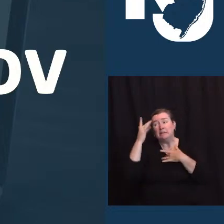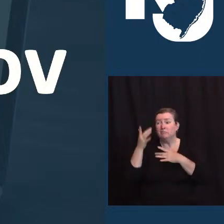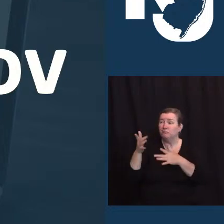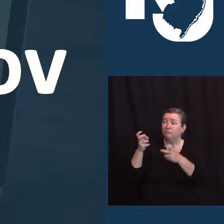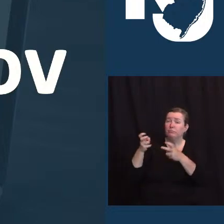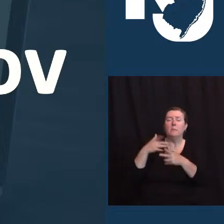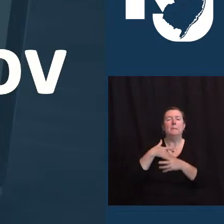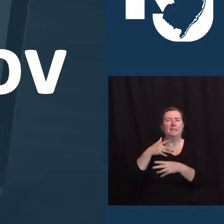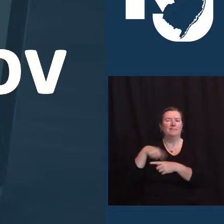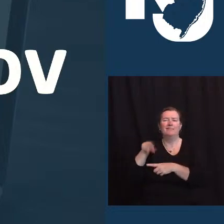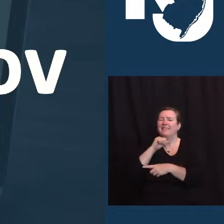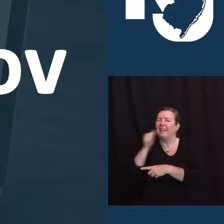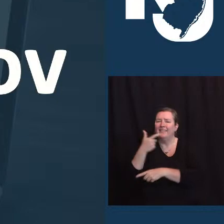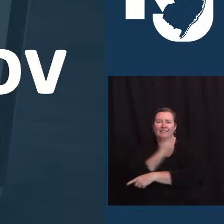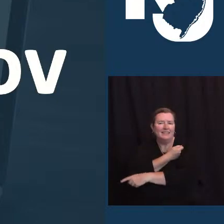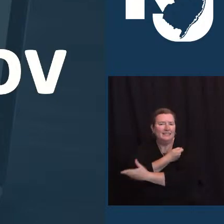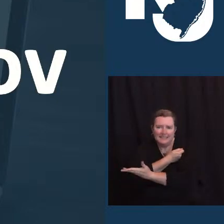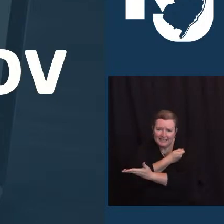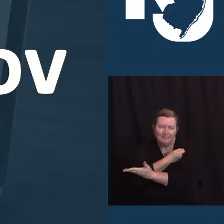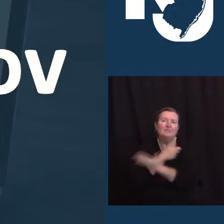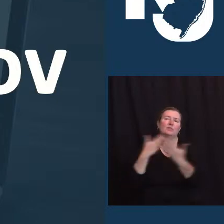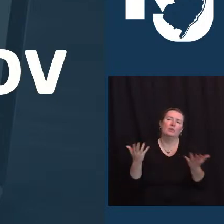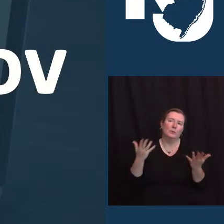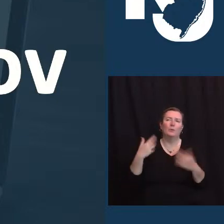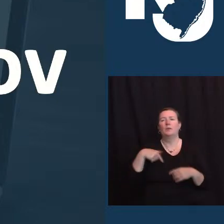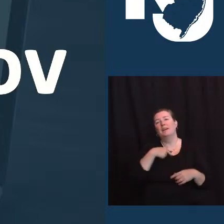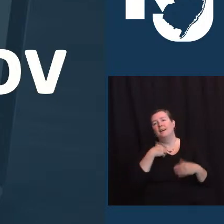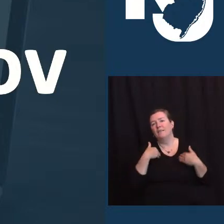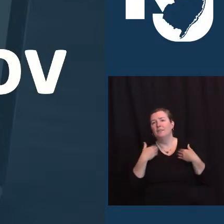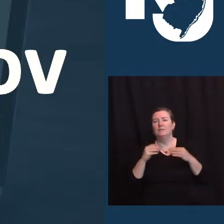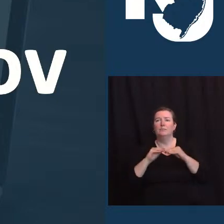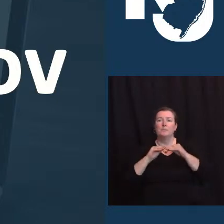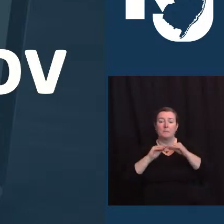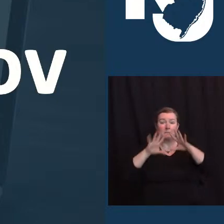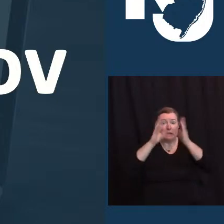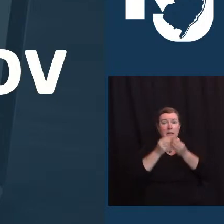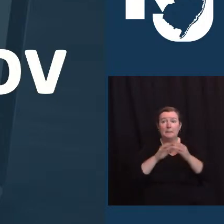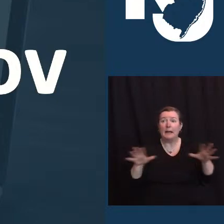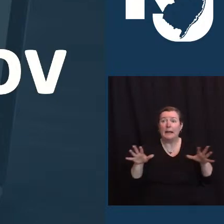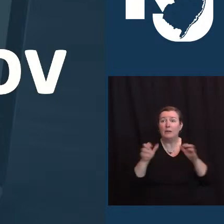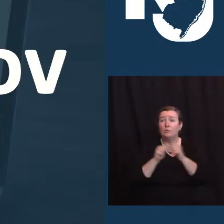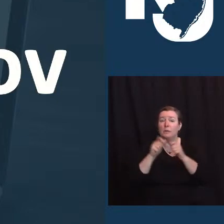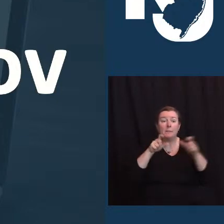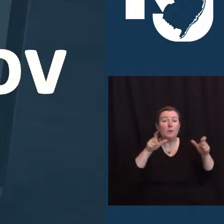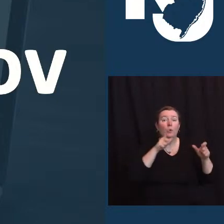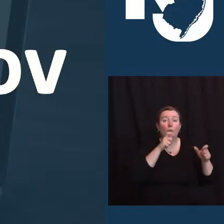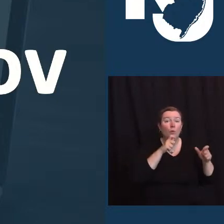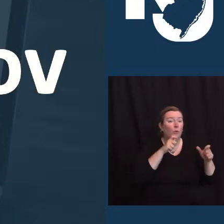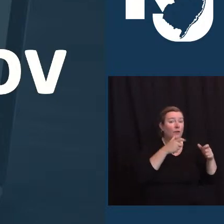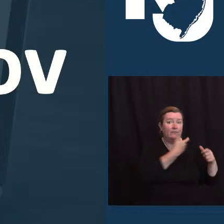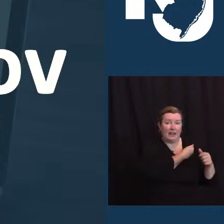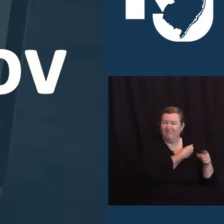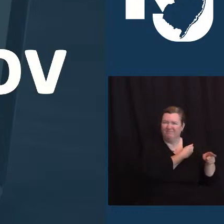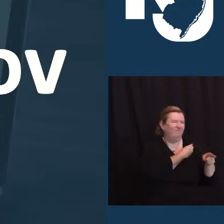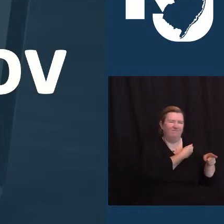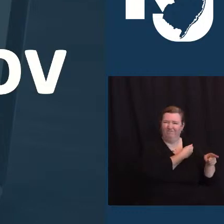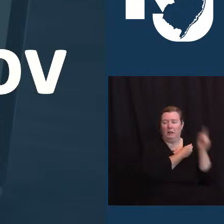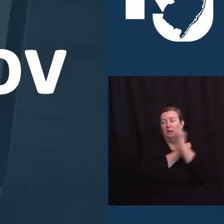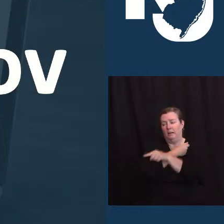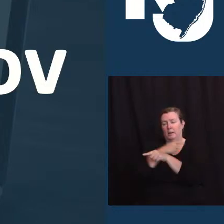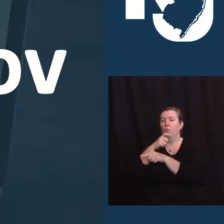simple reality is that we do not have a pandemic among the vaccinated. This is only right now a pandemic among